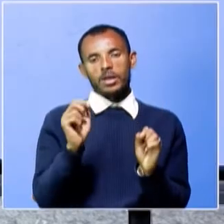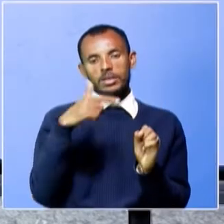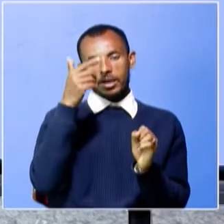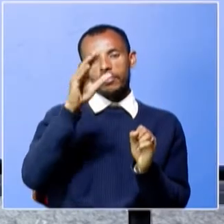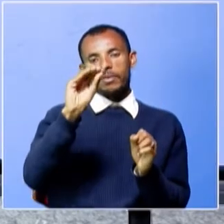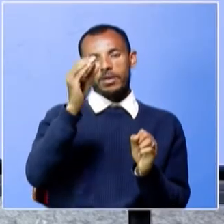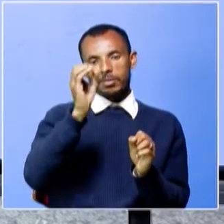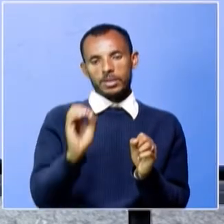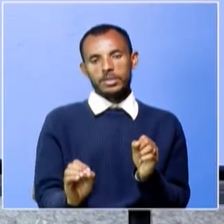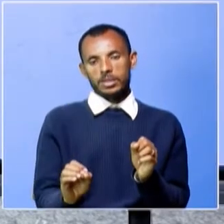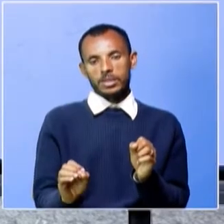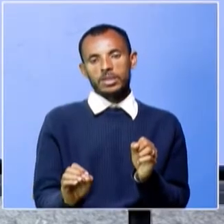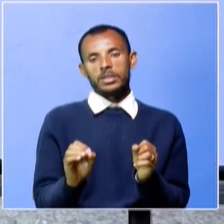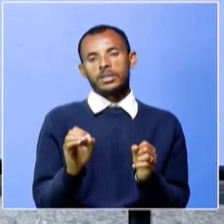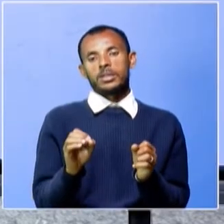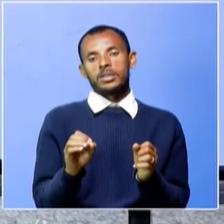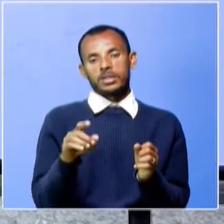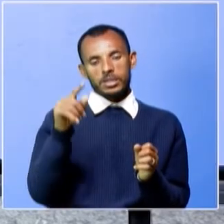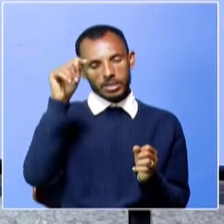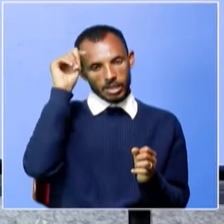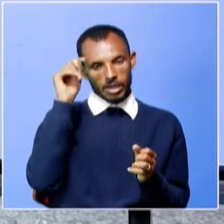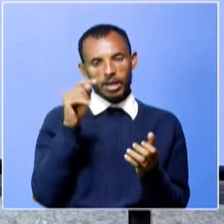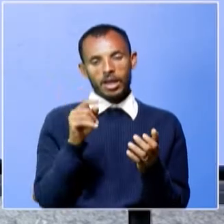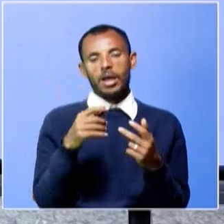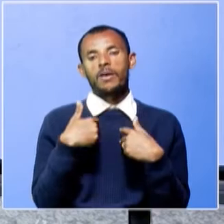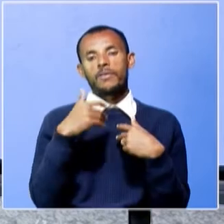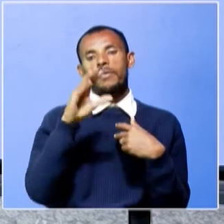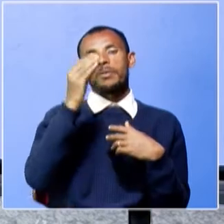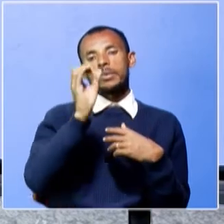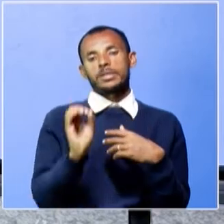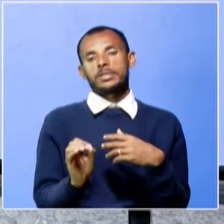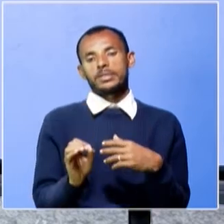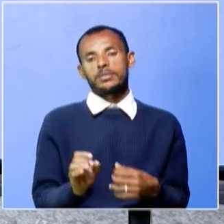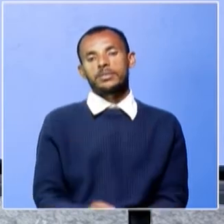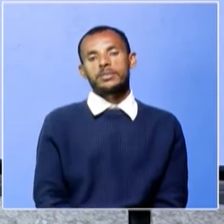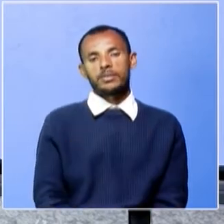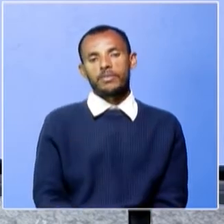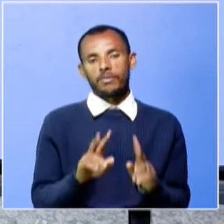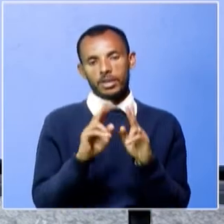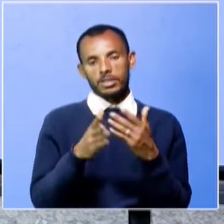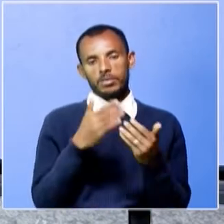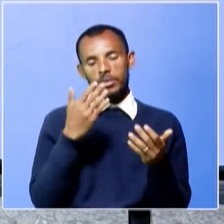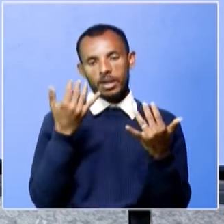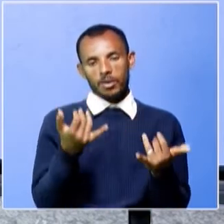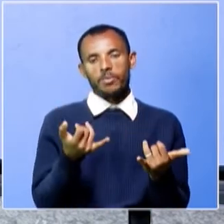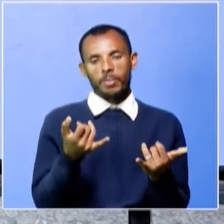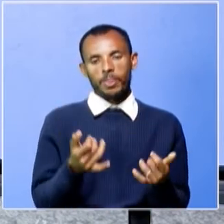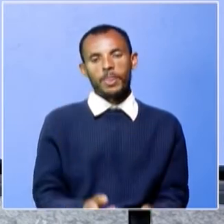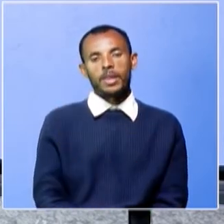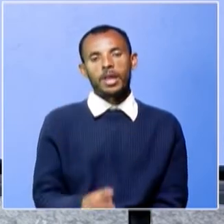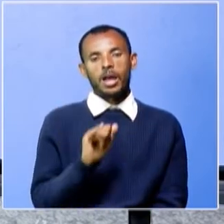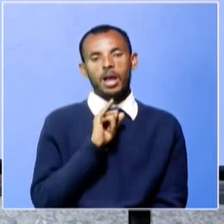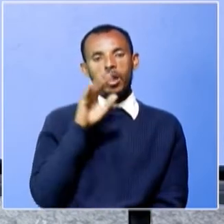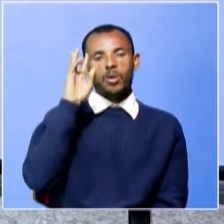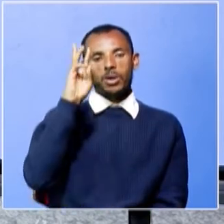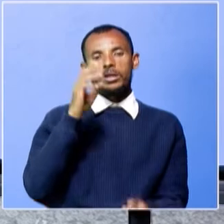50%. Okay, the tail have 50% to occur. Very simple. Now I